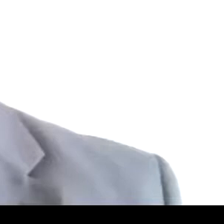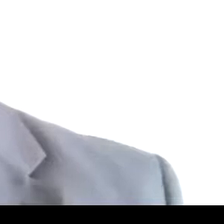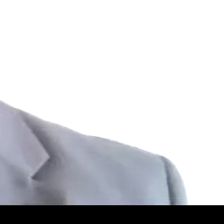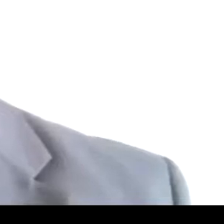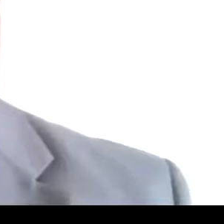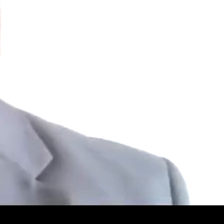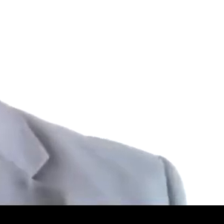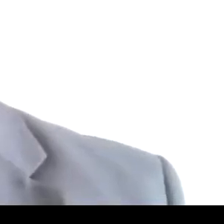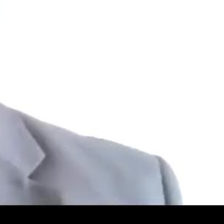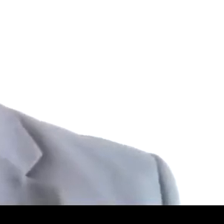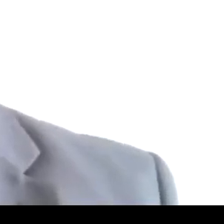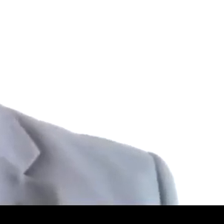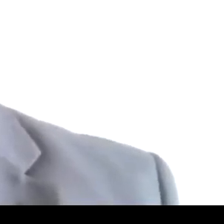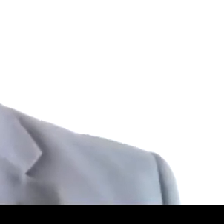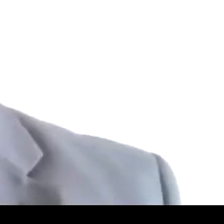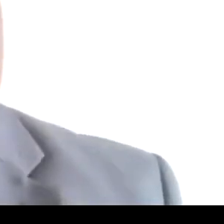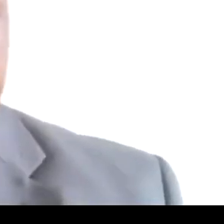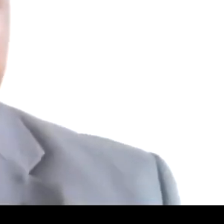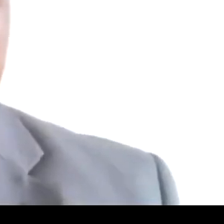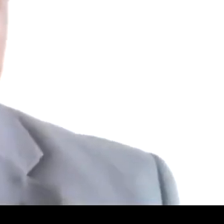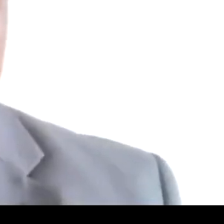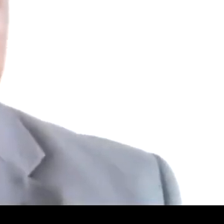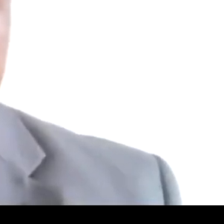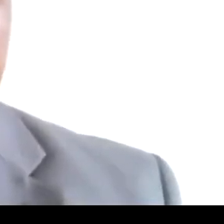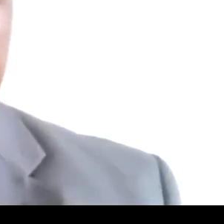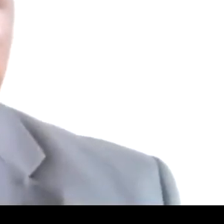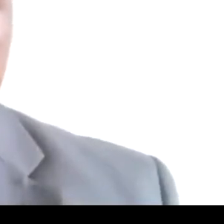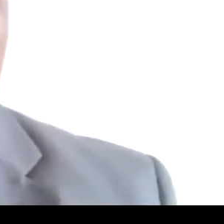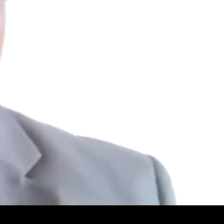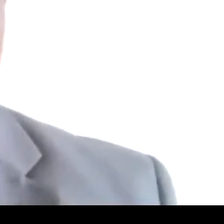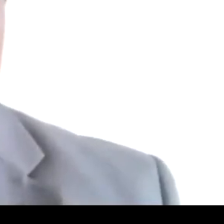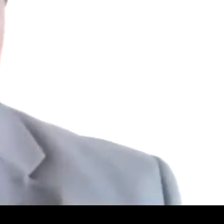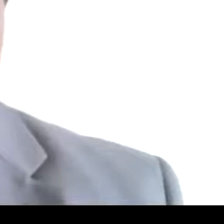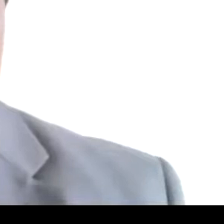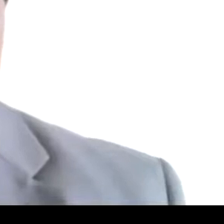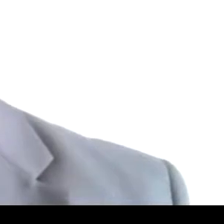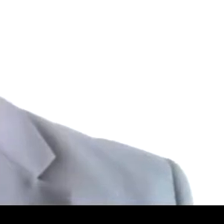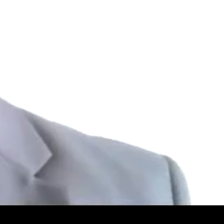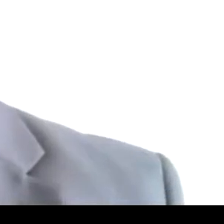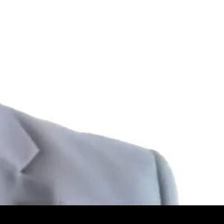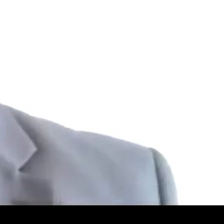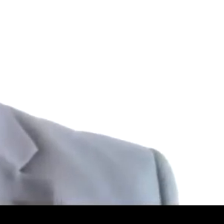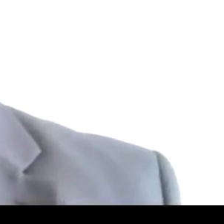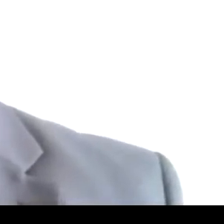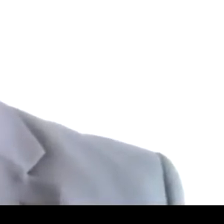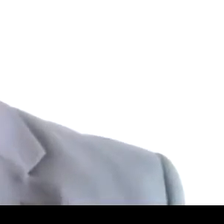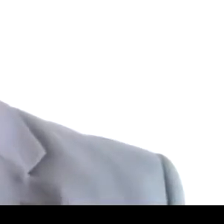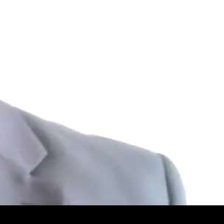can benefit from that. One thing that we realize is that generally